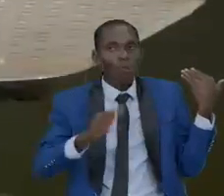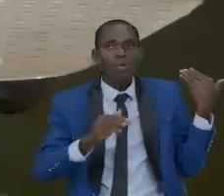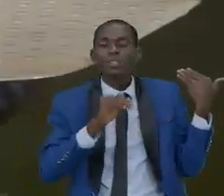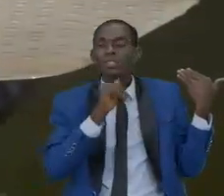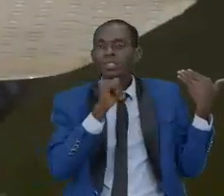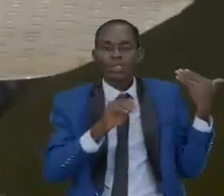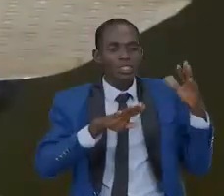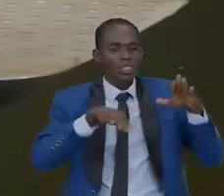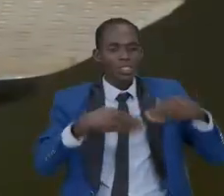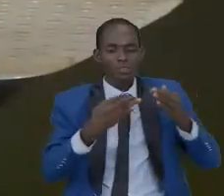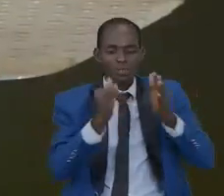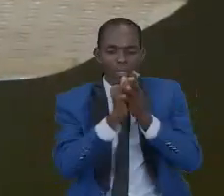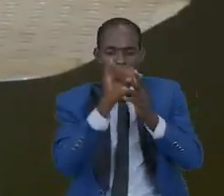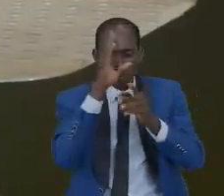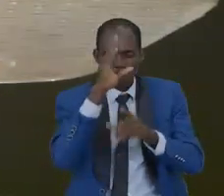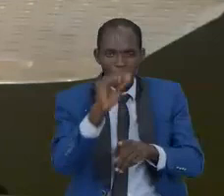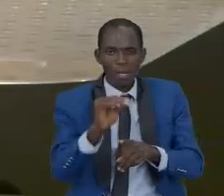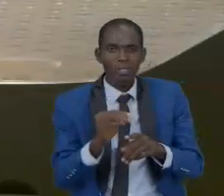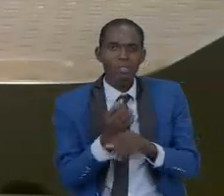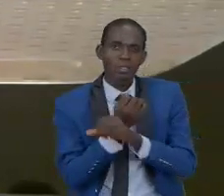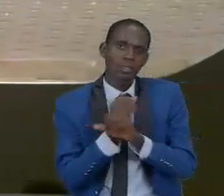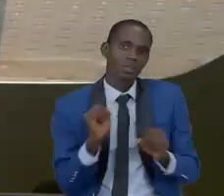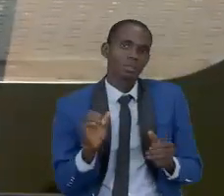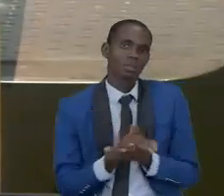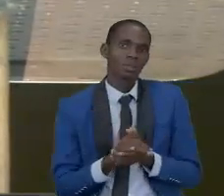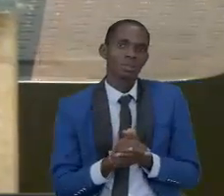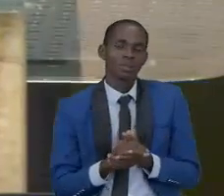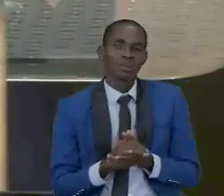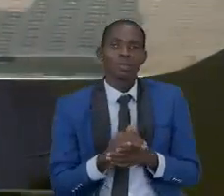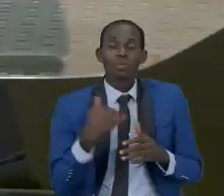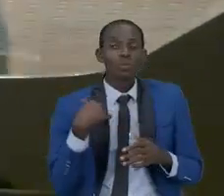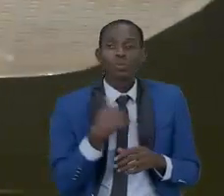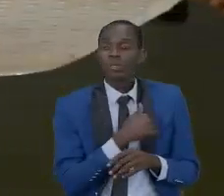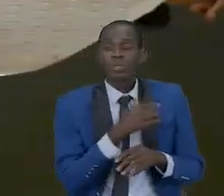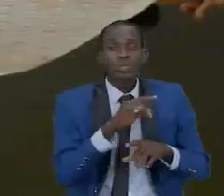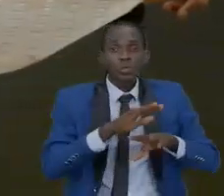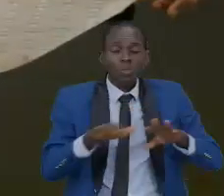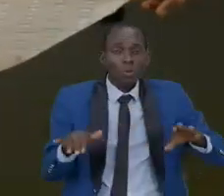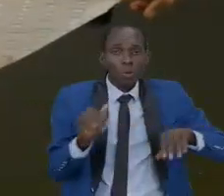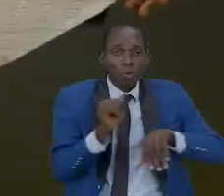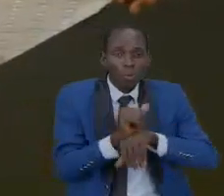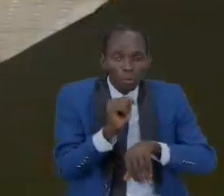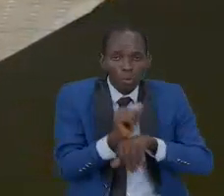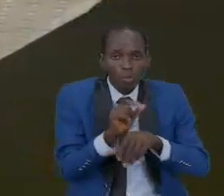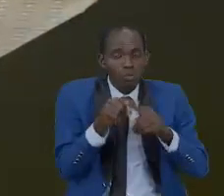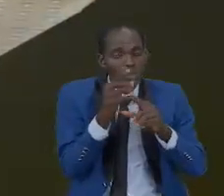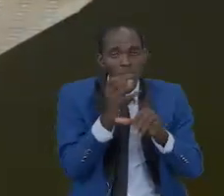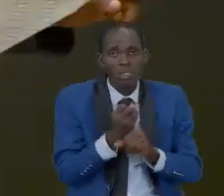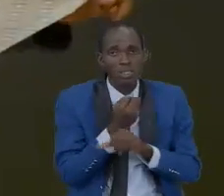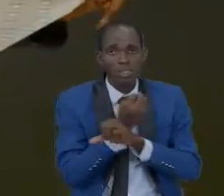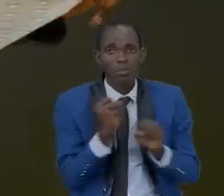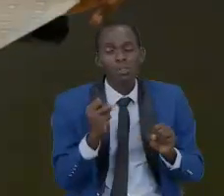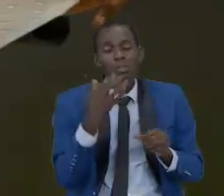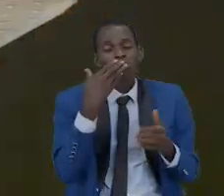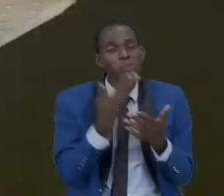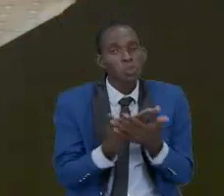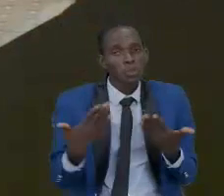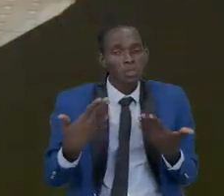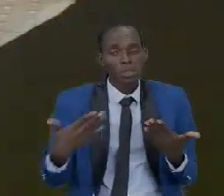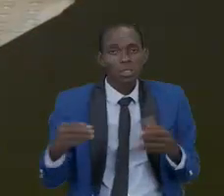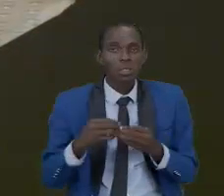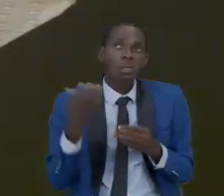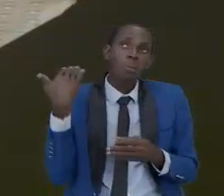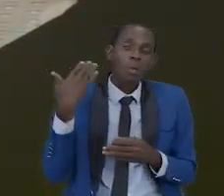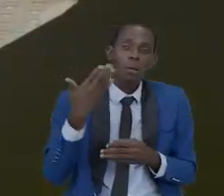salvation we don't earn salvation the good things we did in the past the bad things you didn't